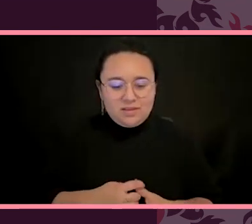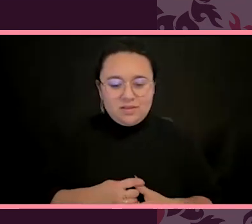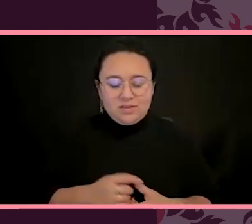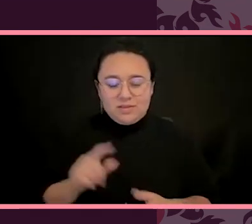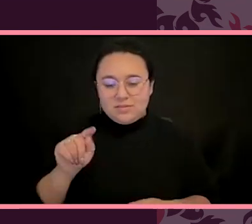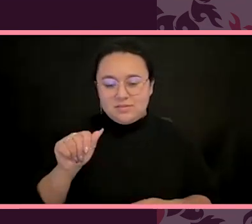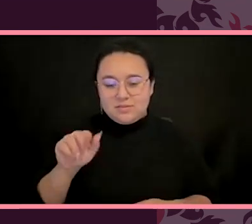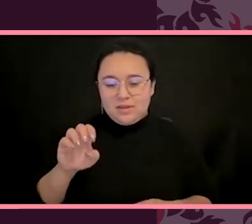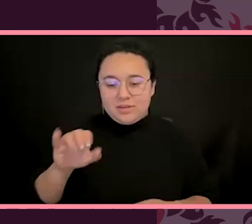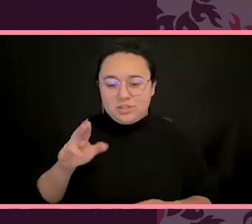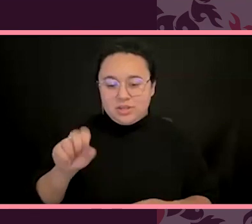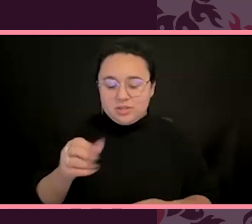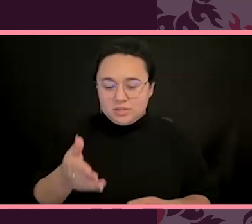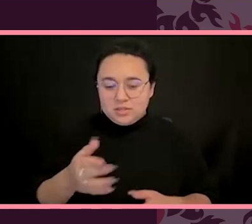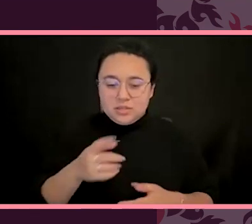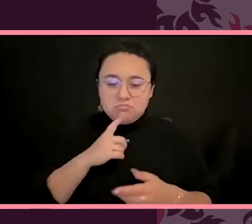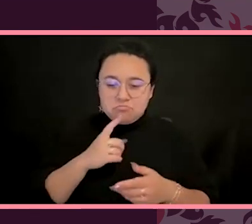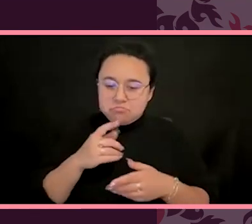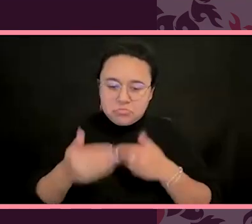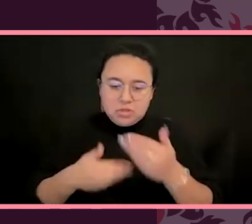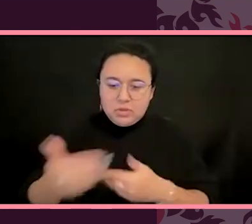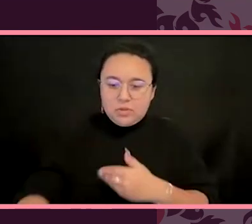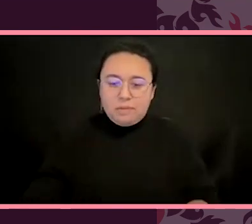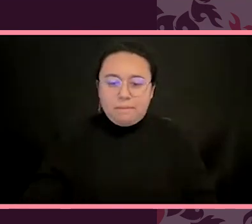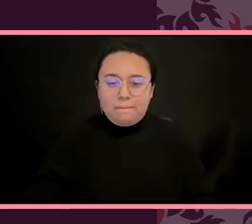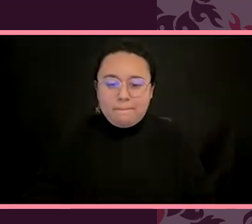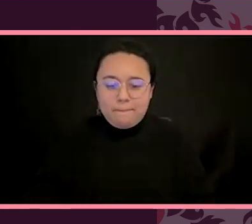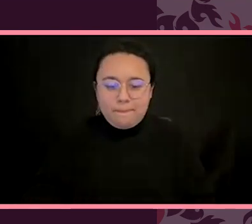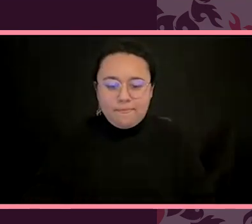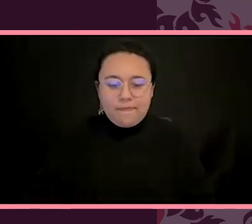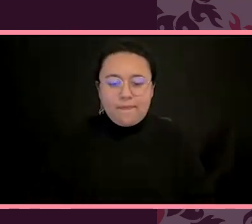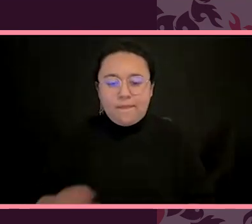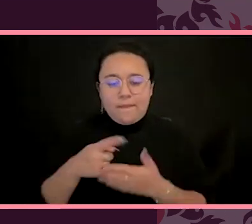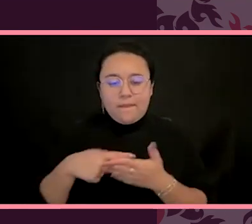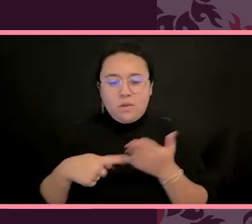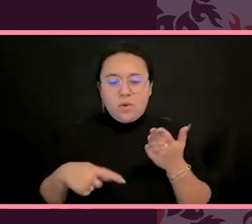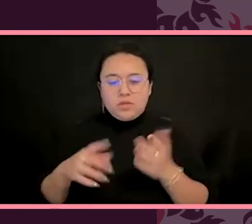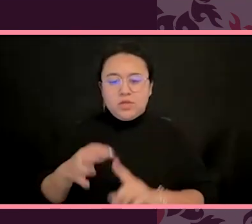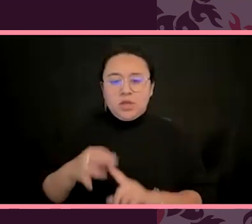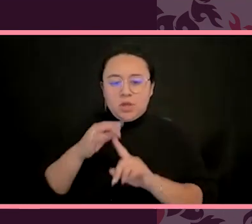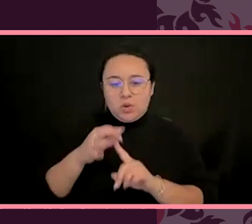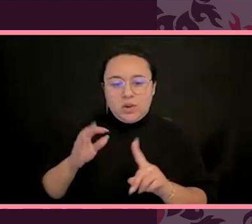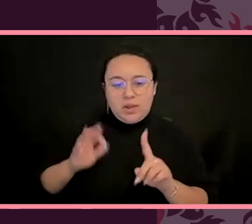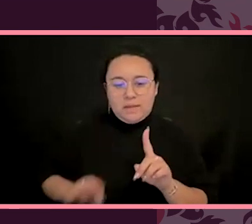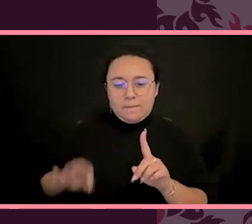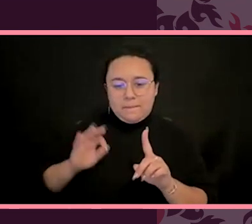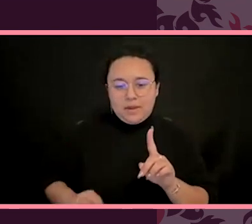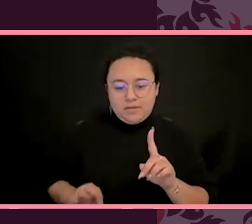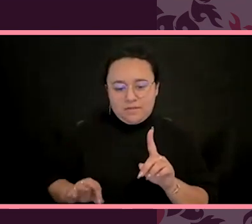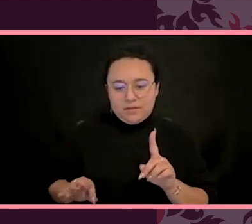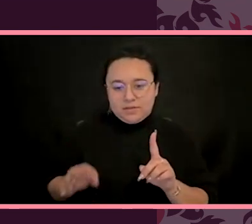Taejas, let's keep the trend going. What's one of the unique benefits of